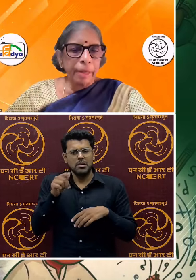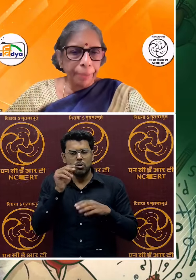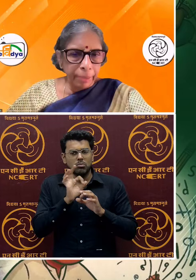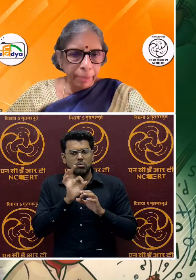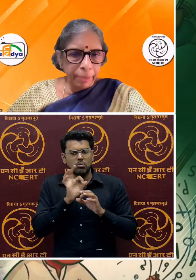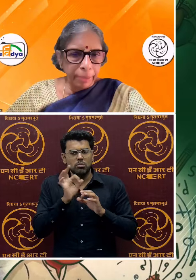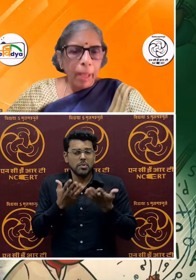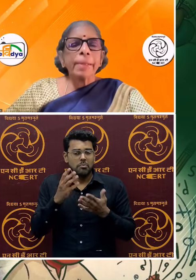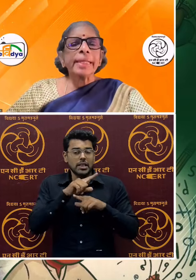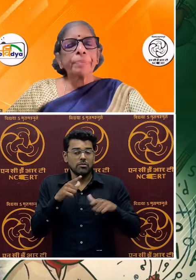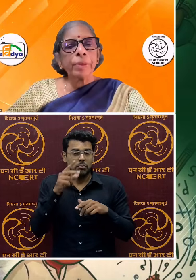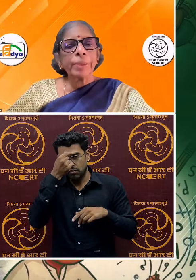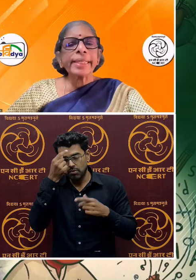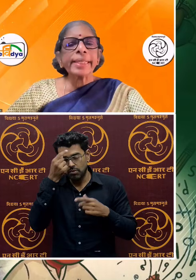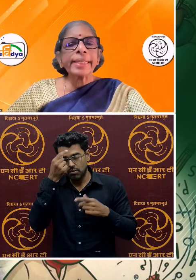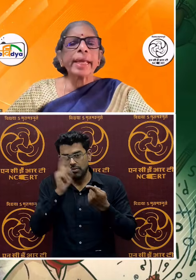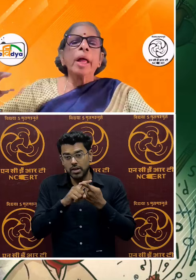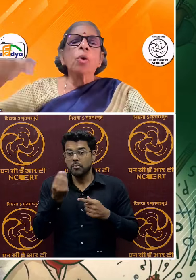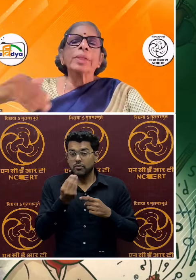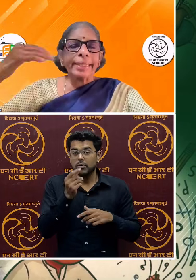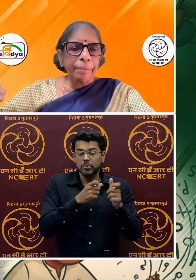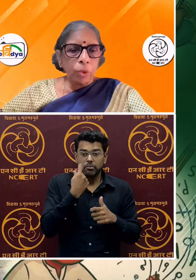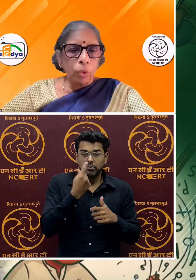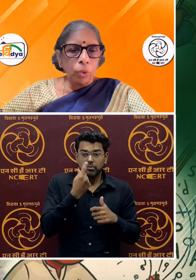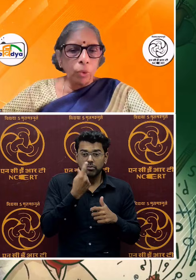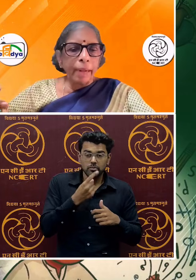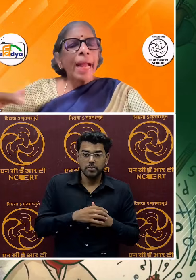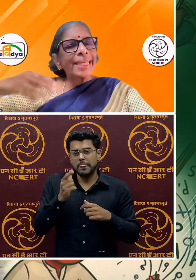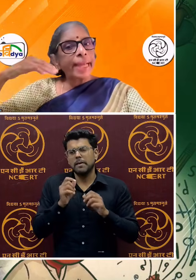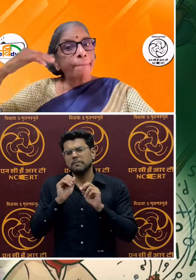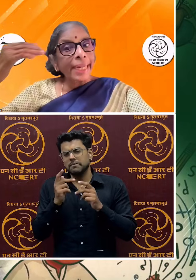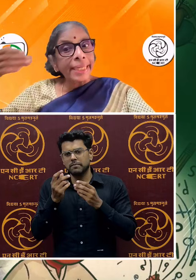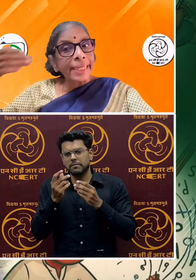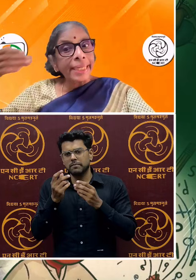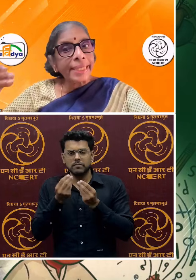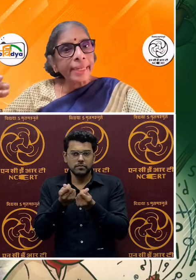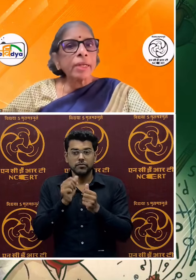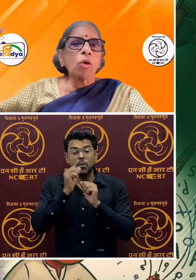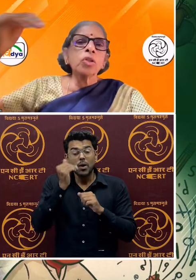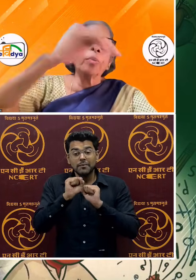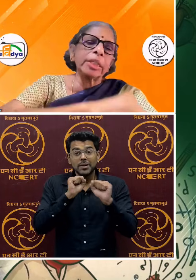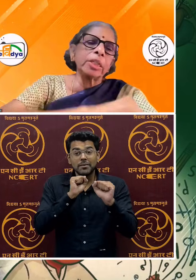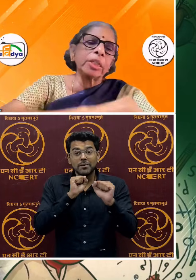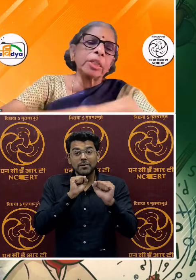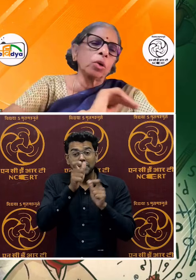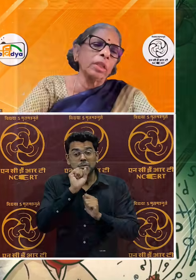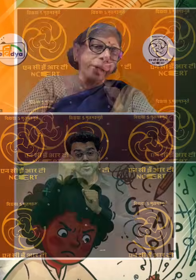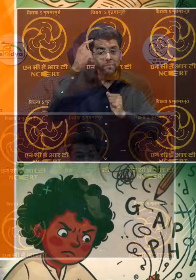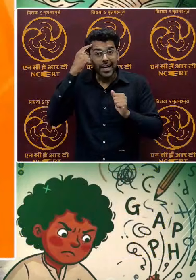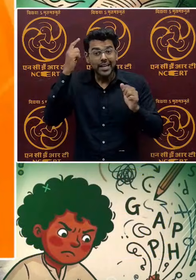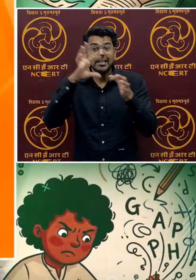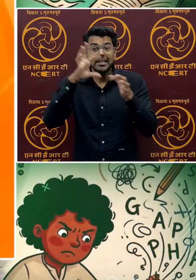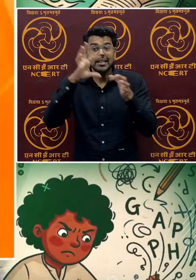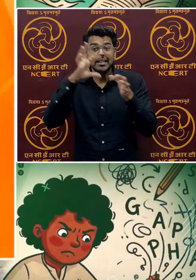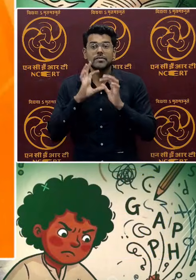must be having a problem. Okay. But there are people who will say, no, that can be overcome. It is their mindset that also plays a role on the